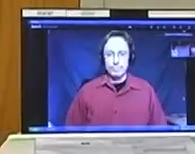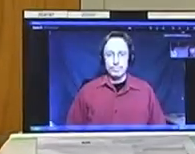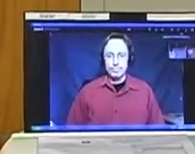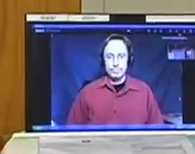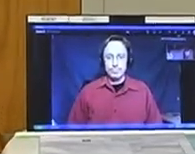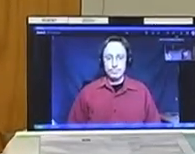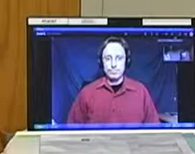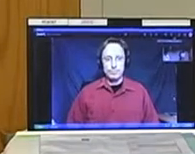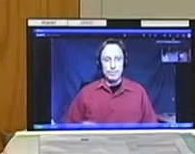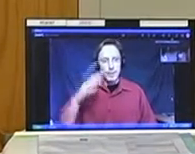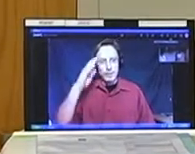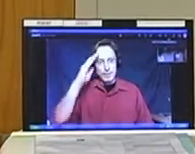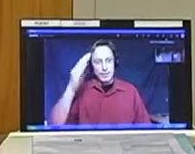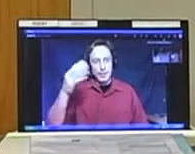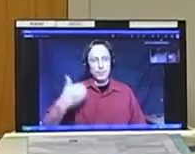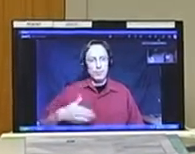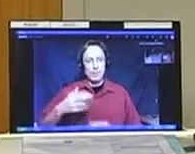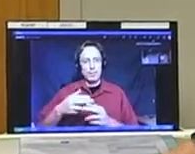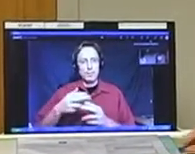it up.